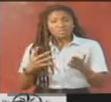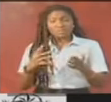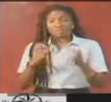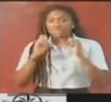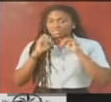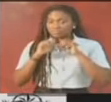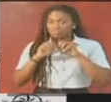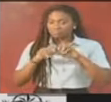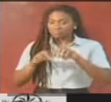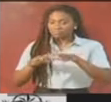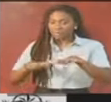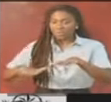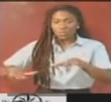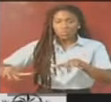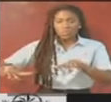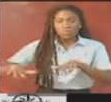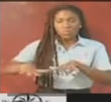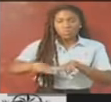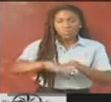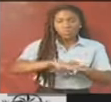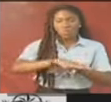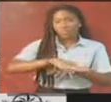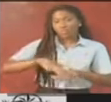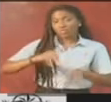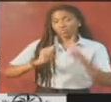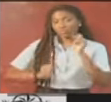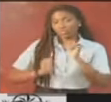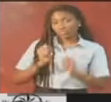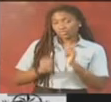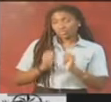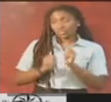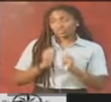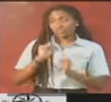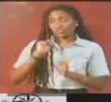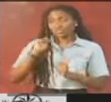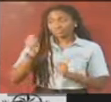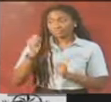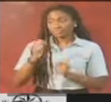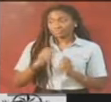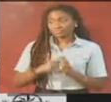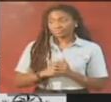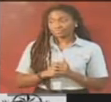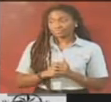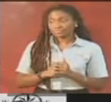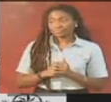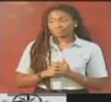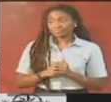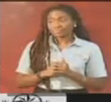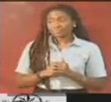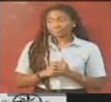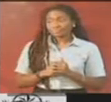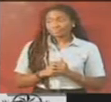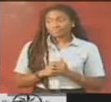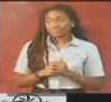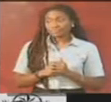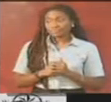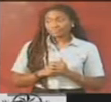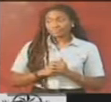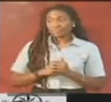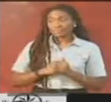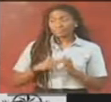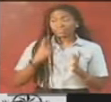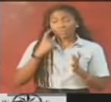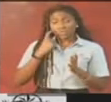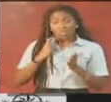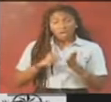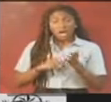country in counties across all of the in communities across all of the counties. We note now as well that the